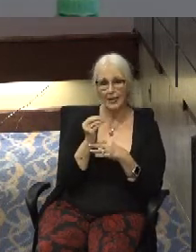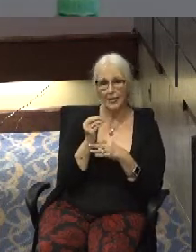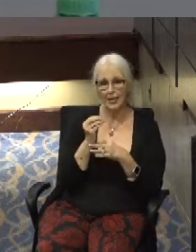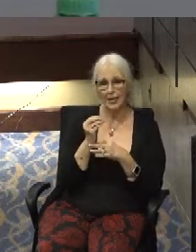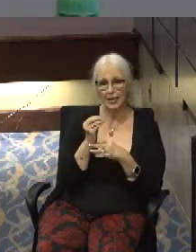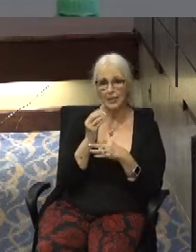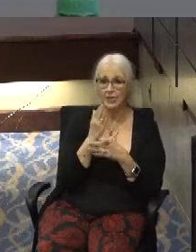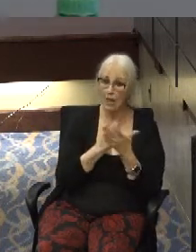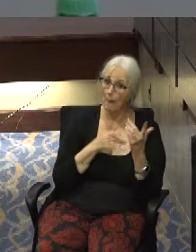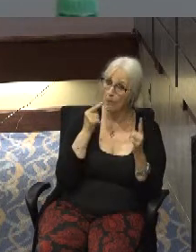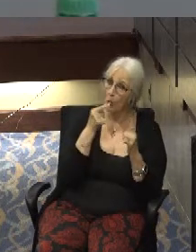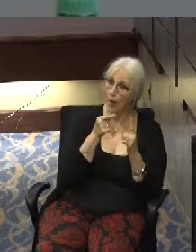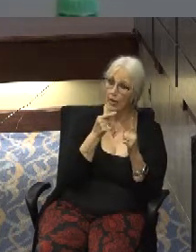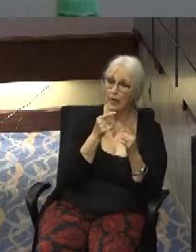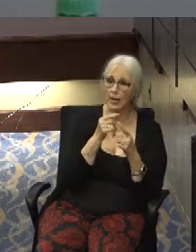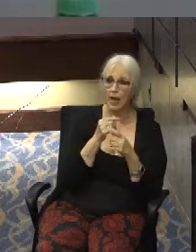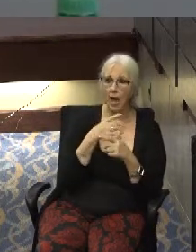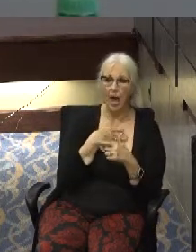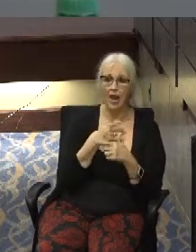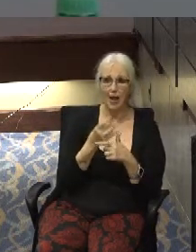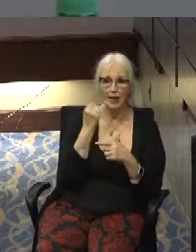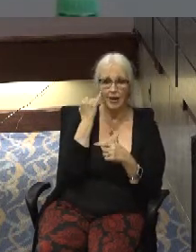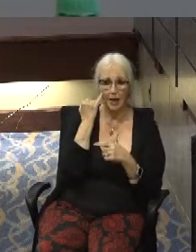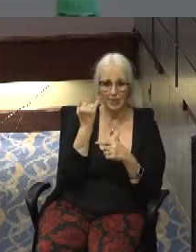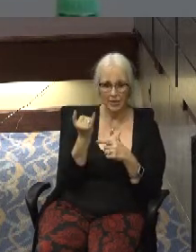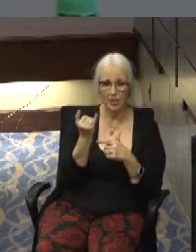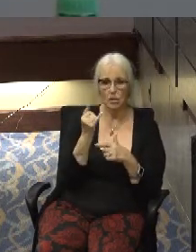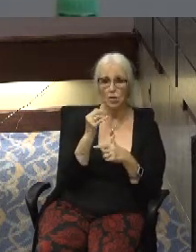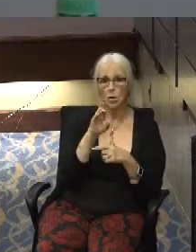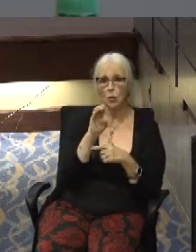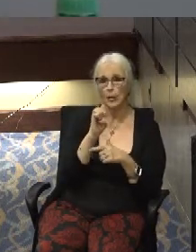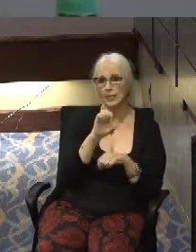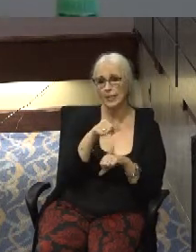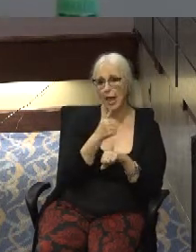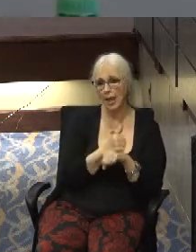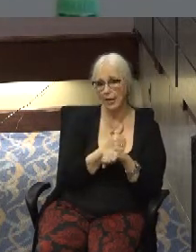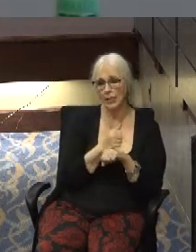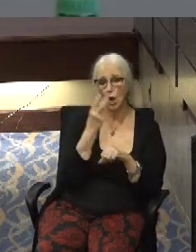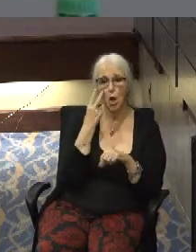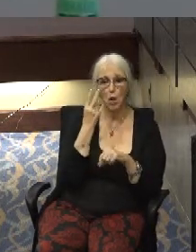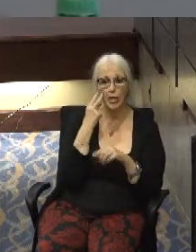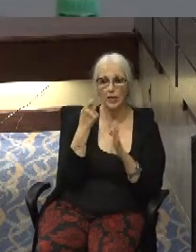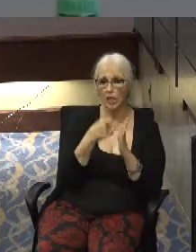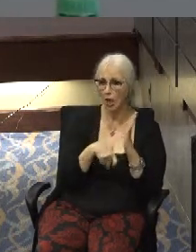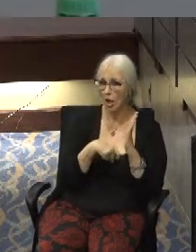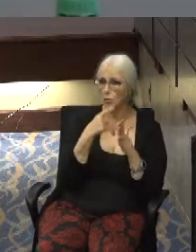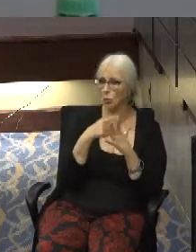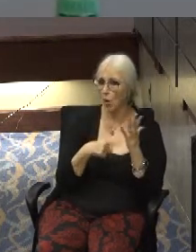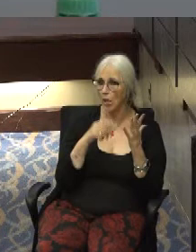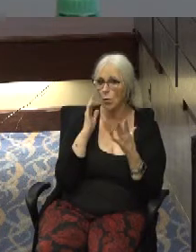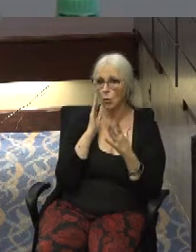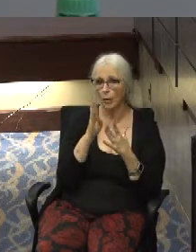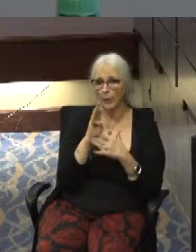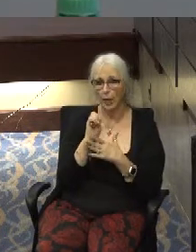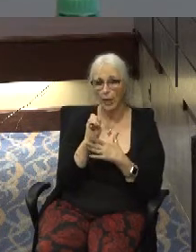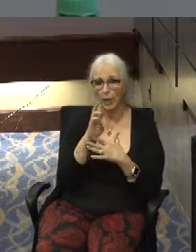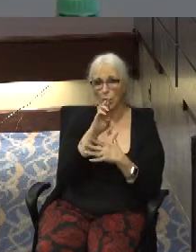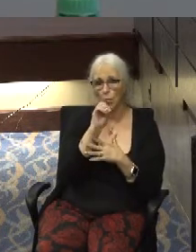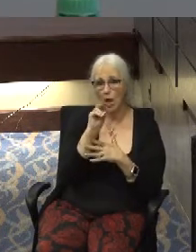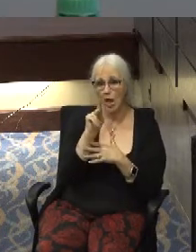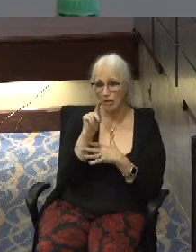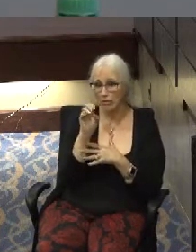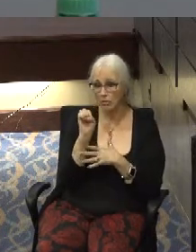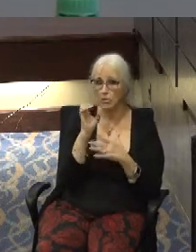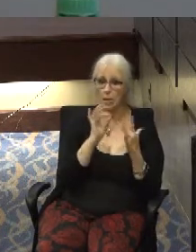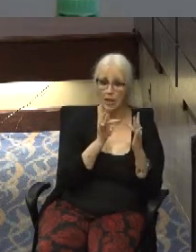at some point, I like the idea that we're kind of resetting here a little bit. We took a look at the costs of what that would be, the route